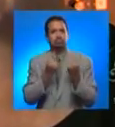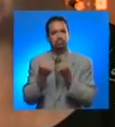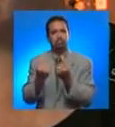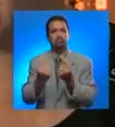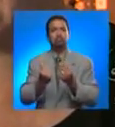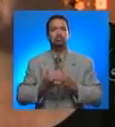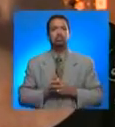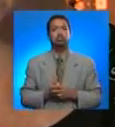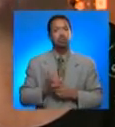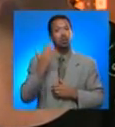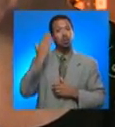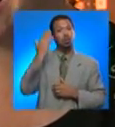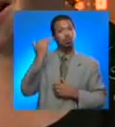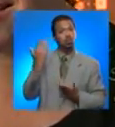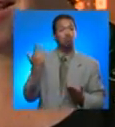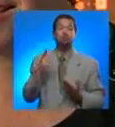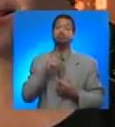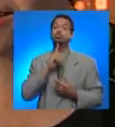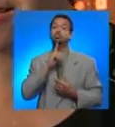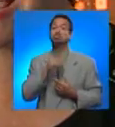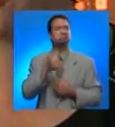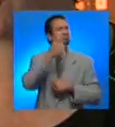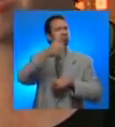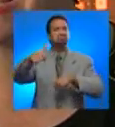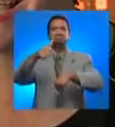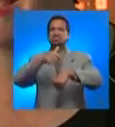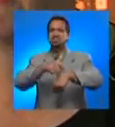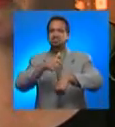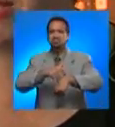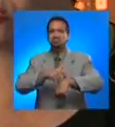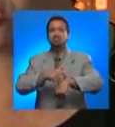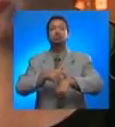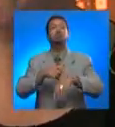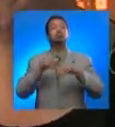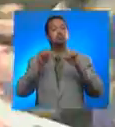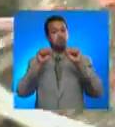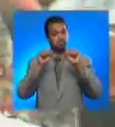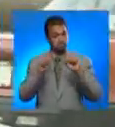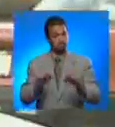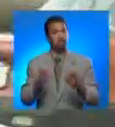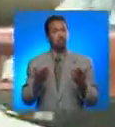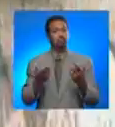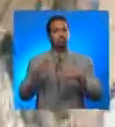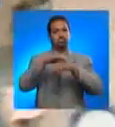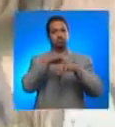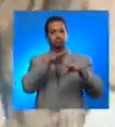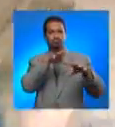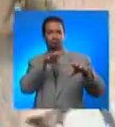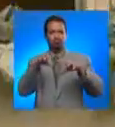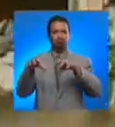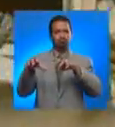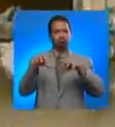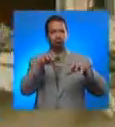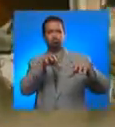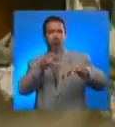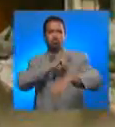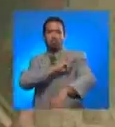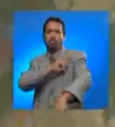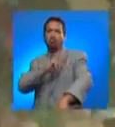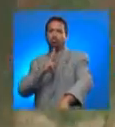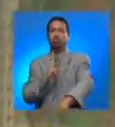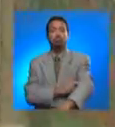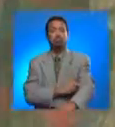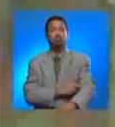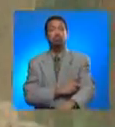necessary measures in order to prepare for this kind of event. In reality, at any moment, a massive earthquake could